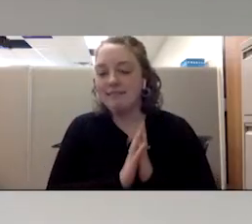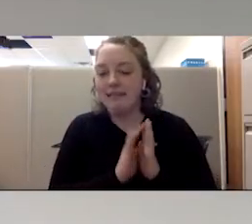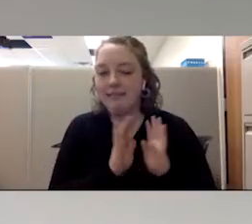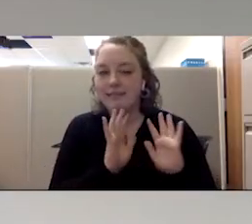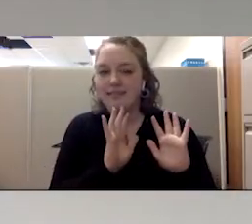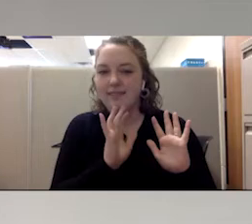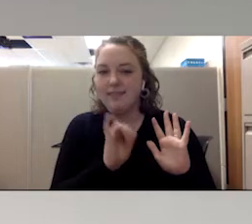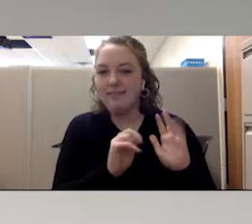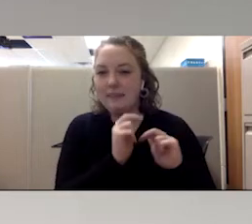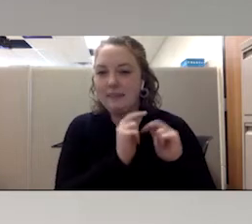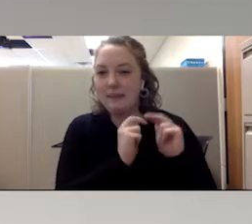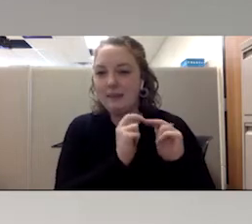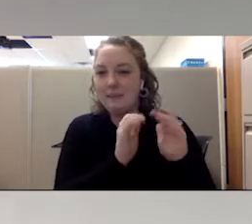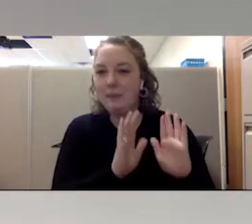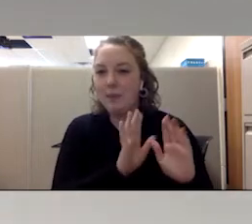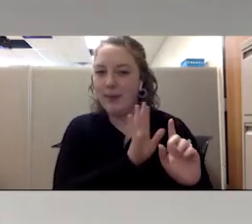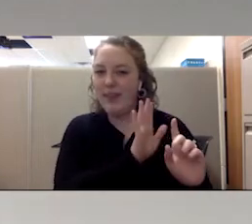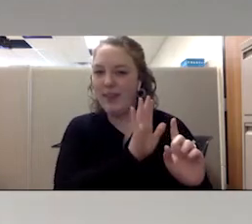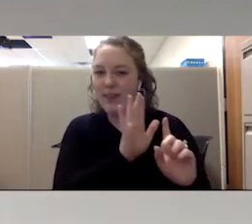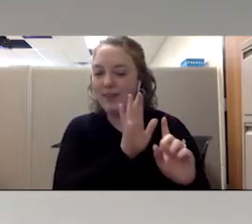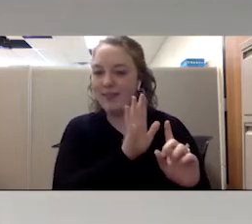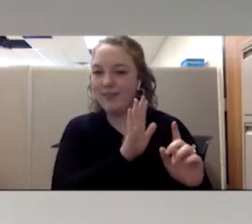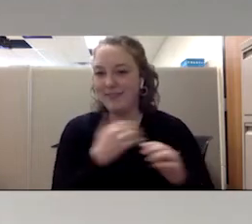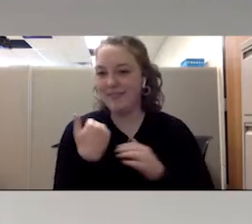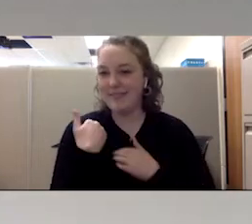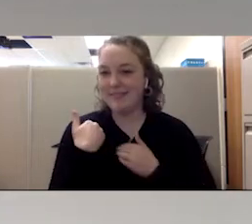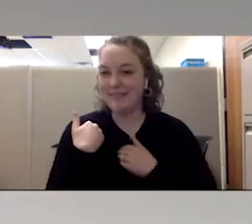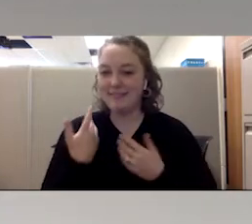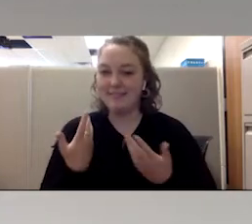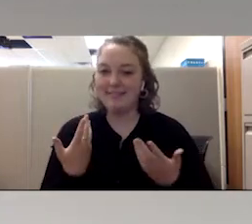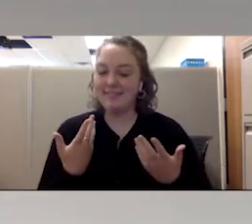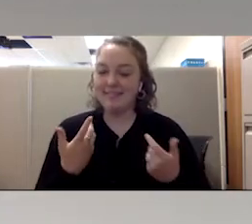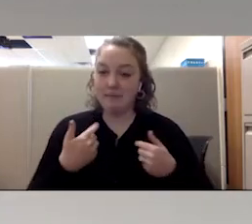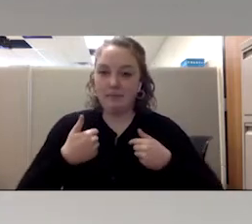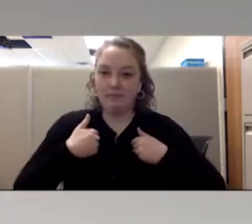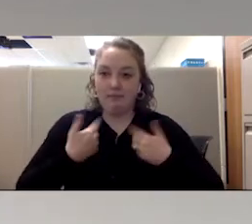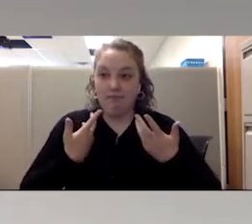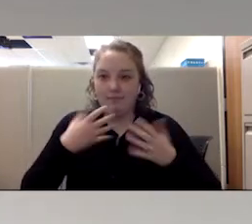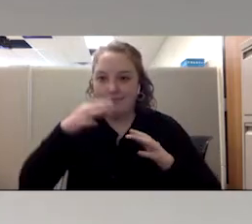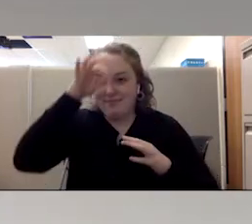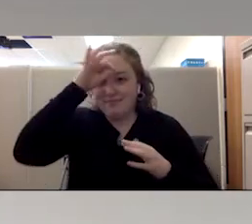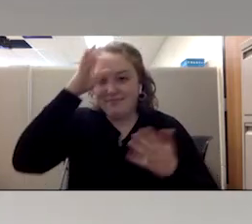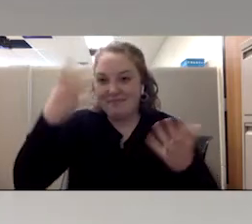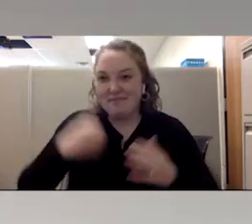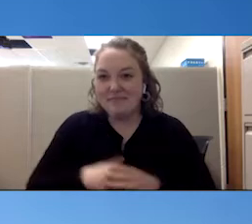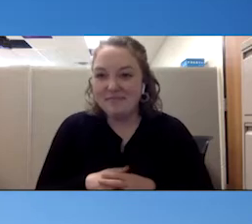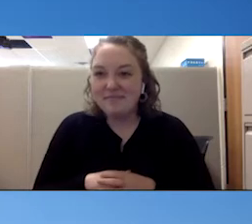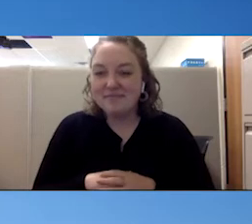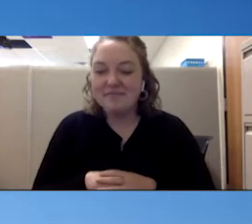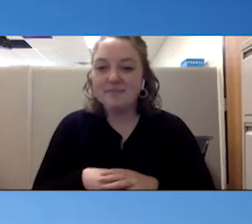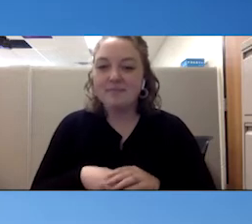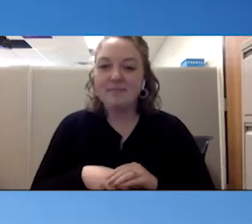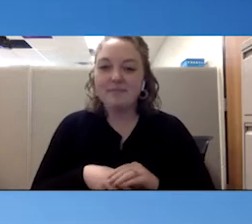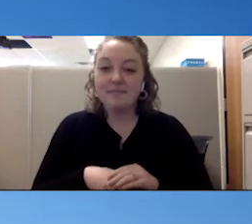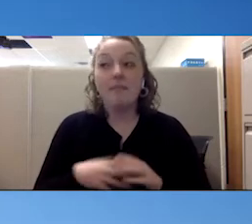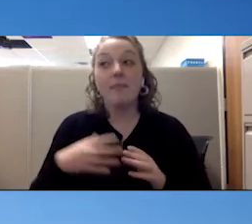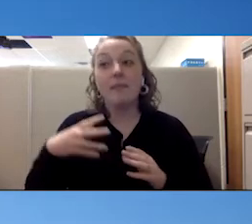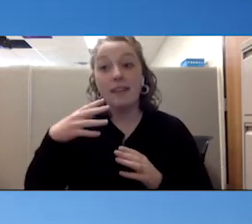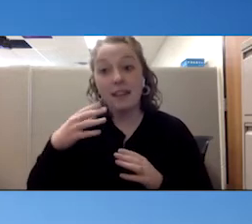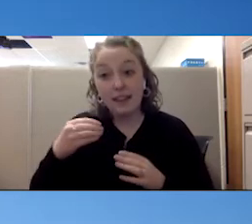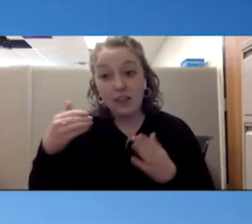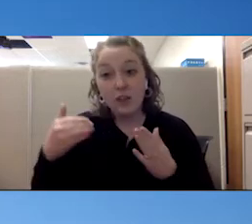that's an architect's task. That's above my pay grade. And another bond, I guess.